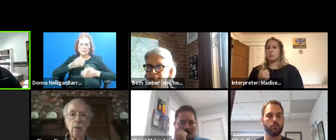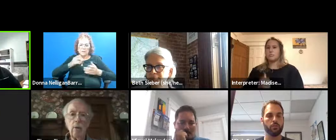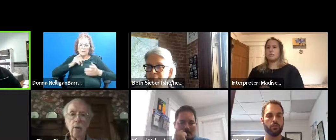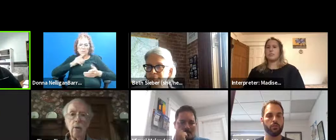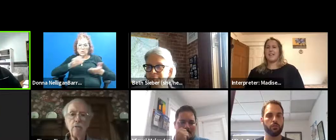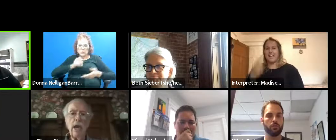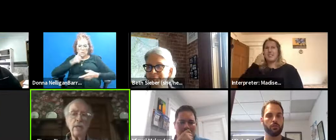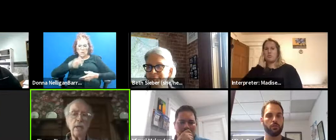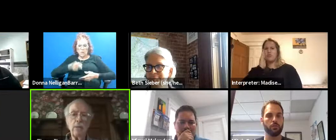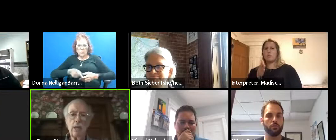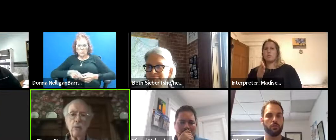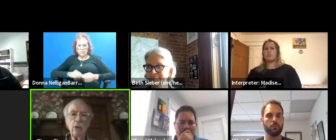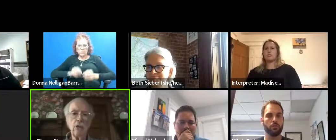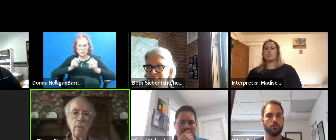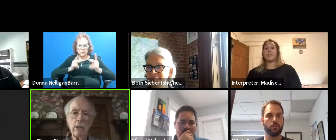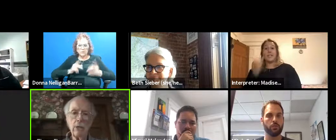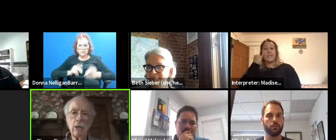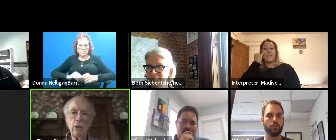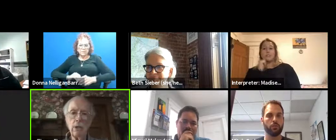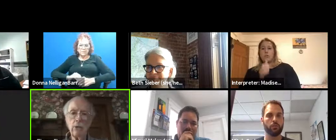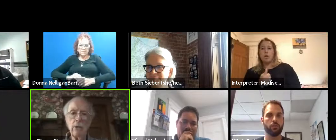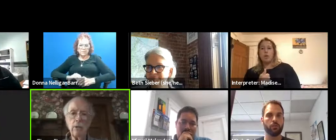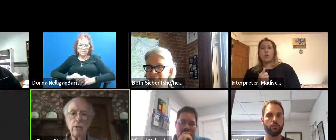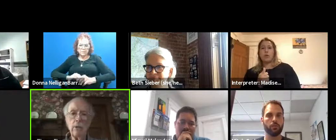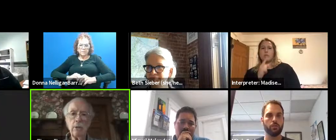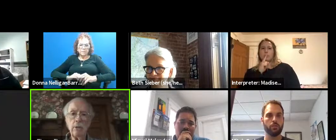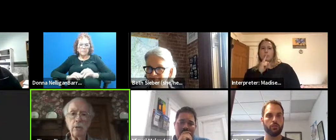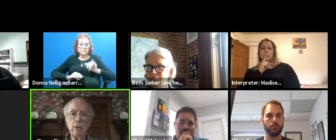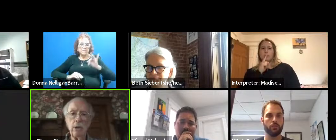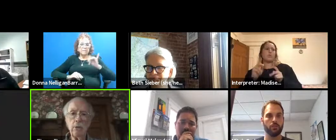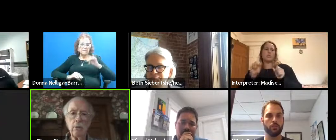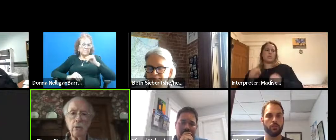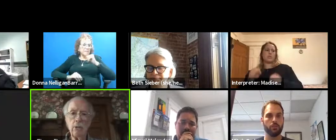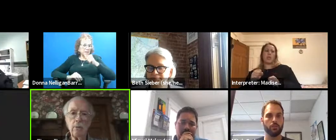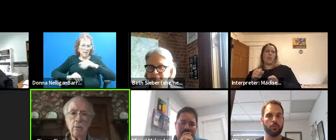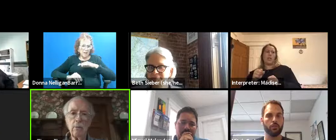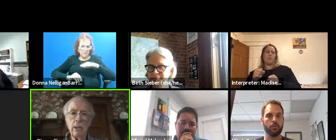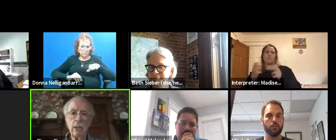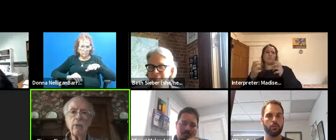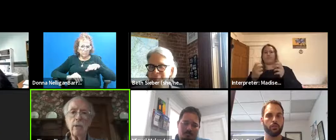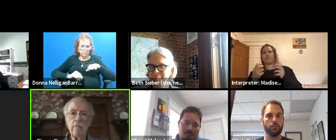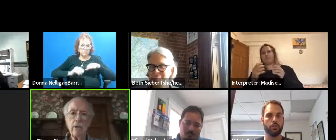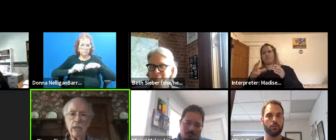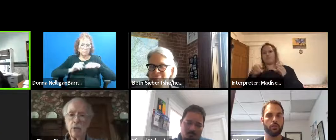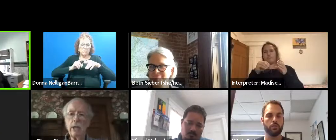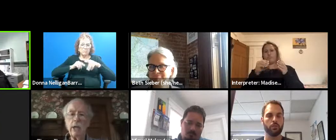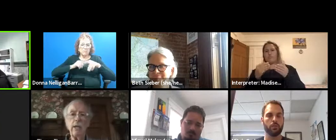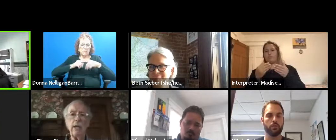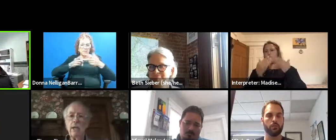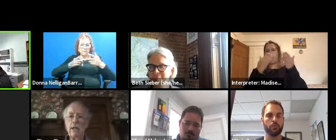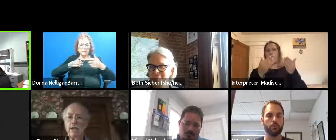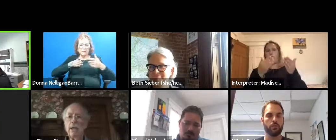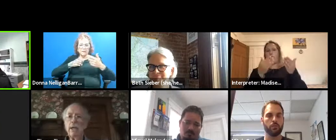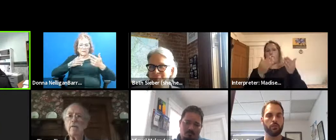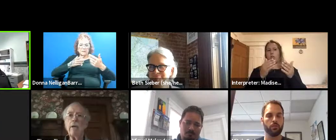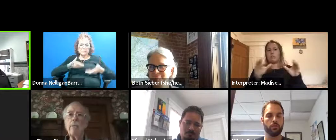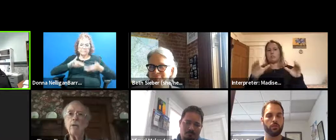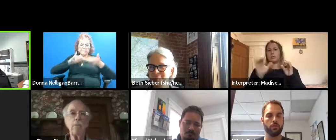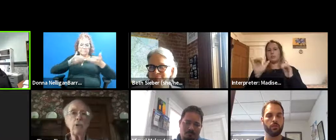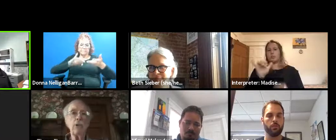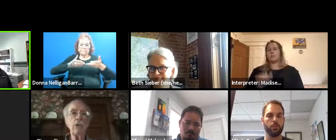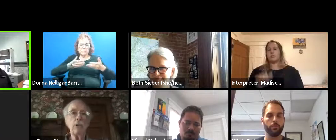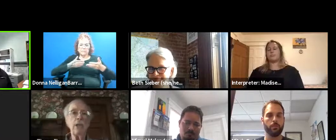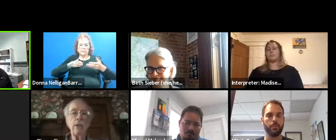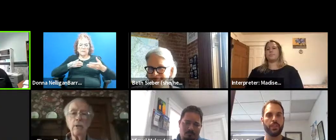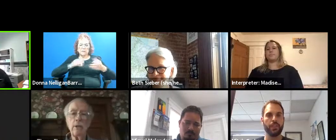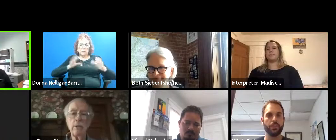be. If not, then I'm sure there's somebody in City Hall. Still. Yeah, there is. A notary. Finance. Okay. Thank you very